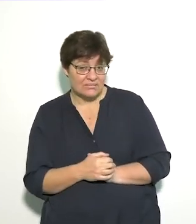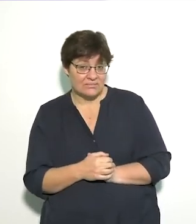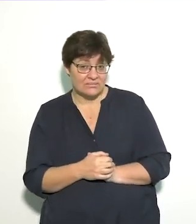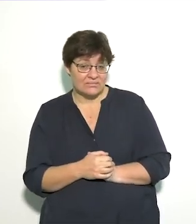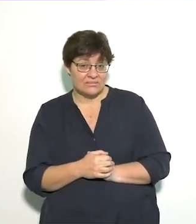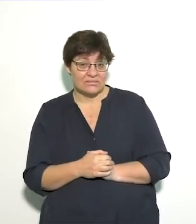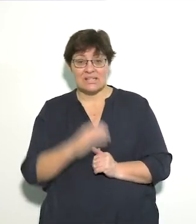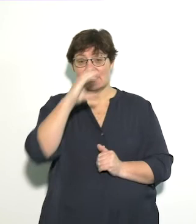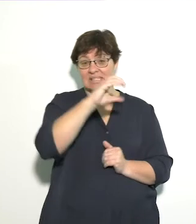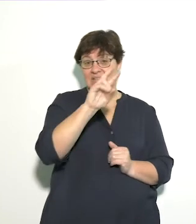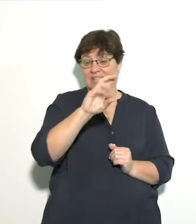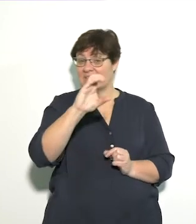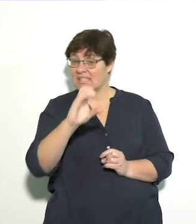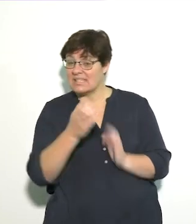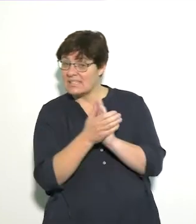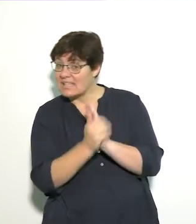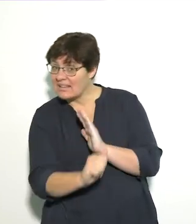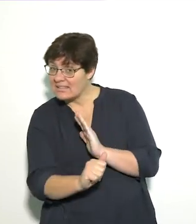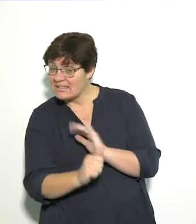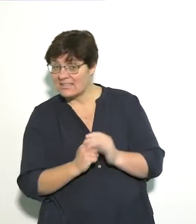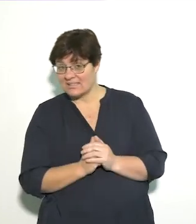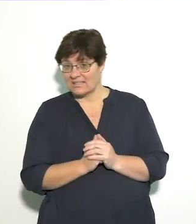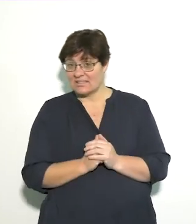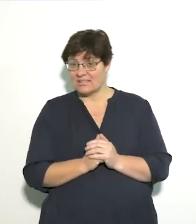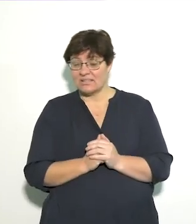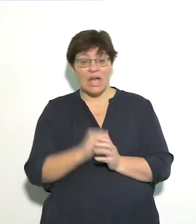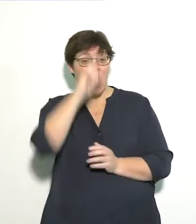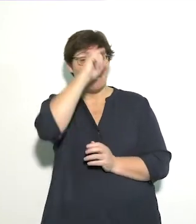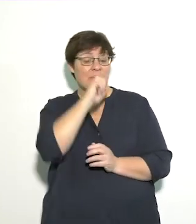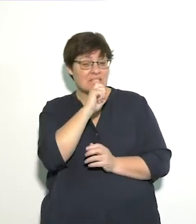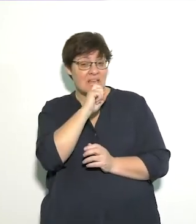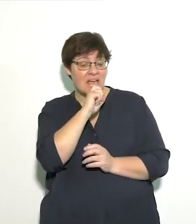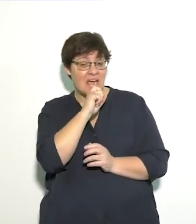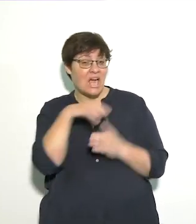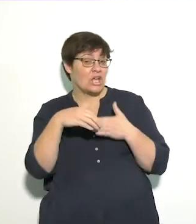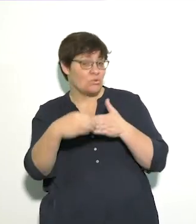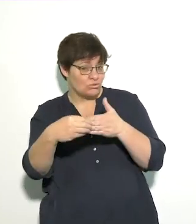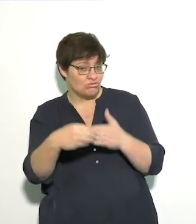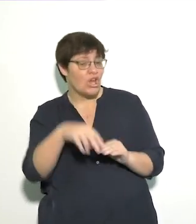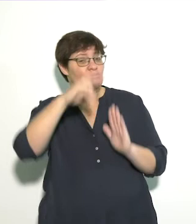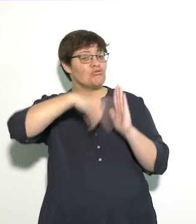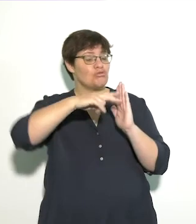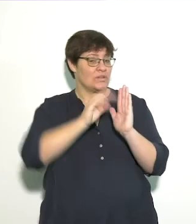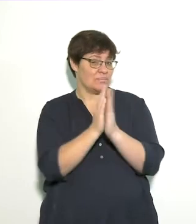their CVC skills? Are they using picture cues to read this book?